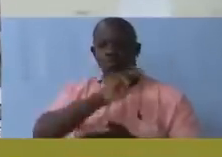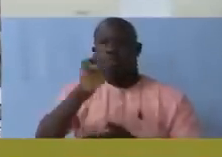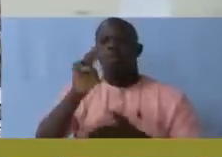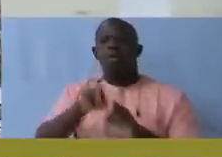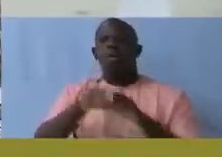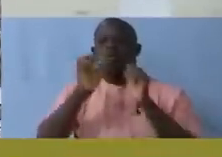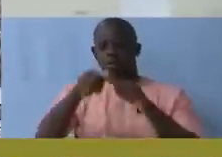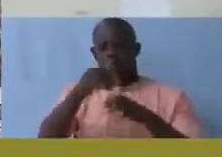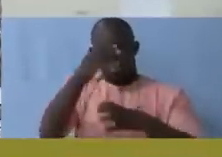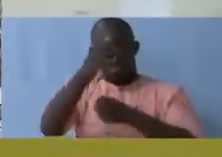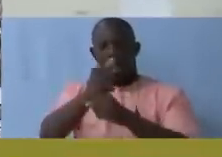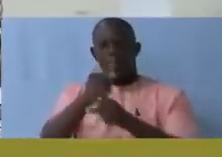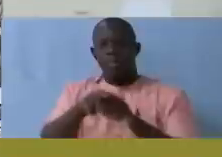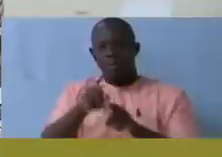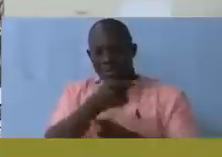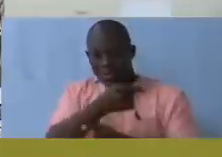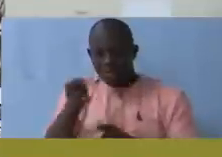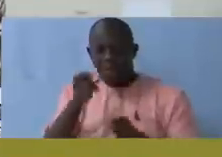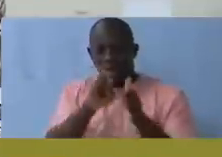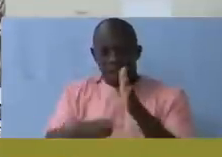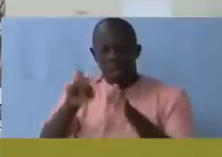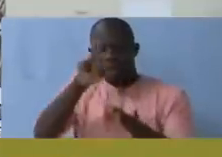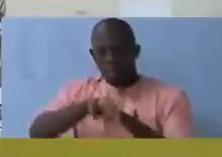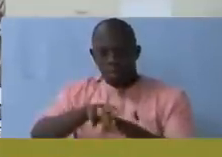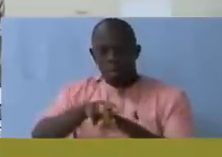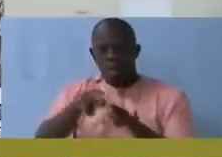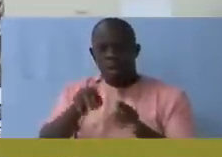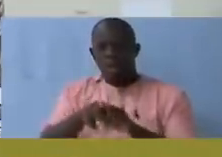come out negative or positive?